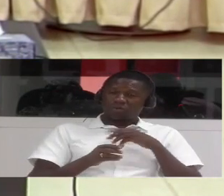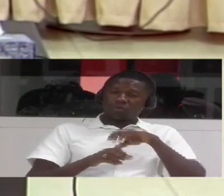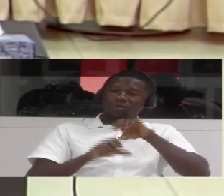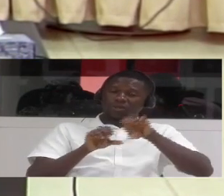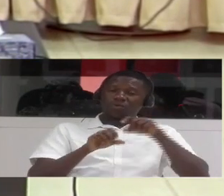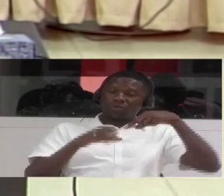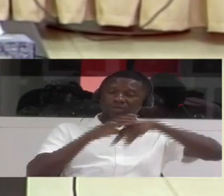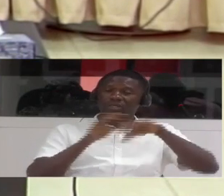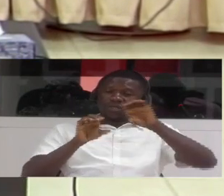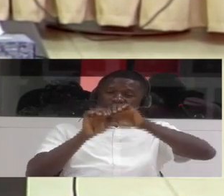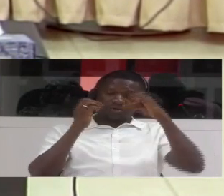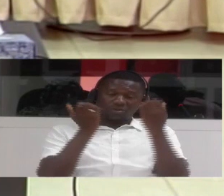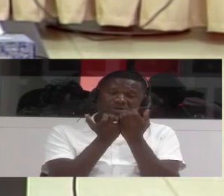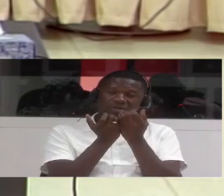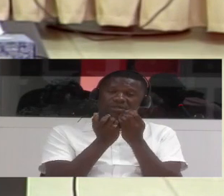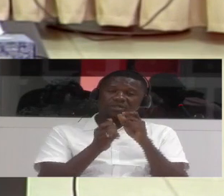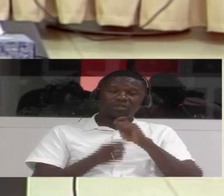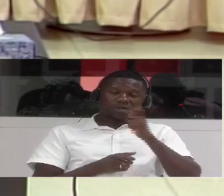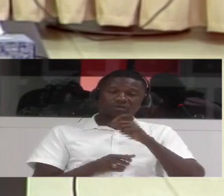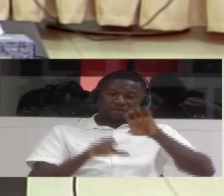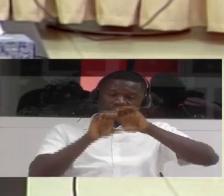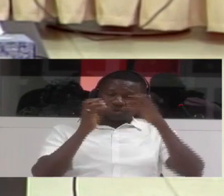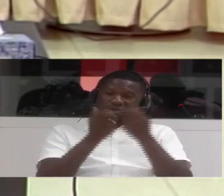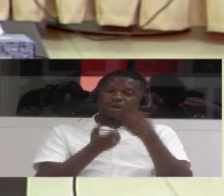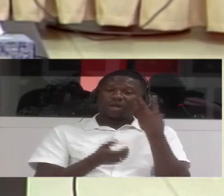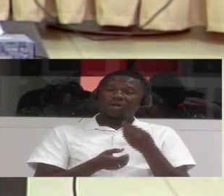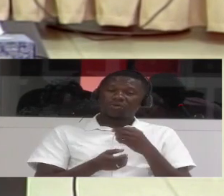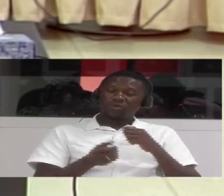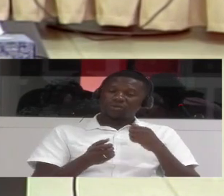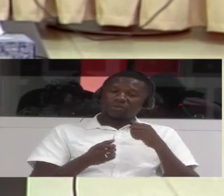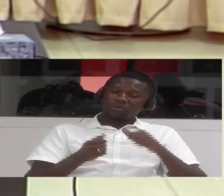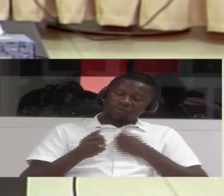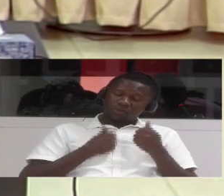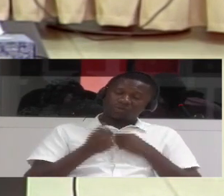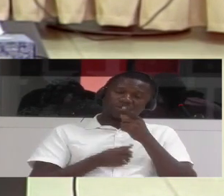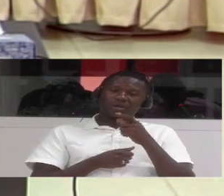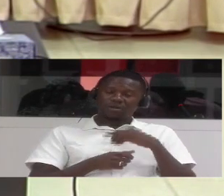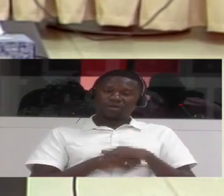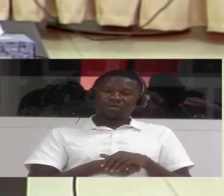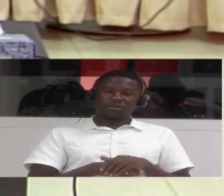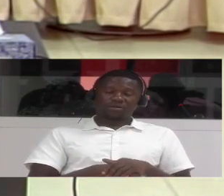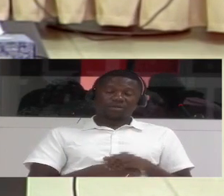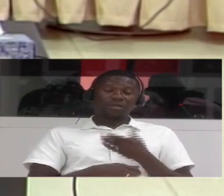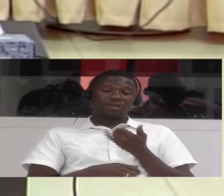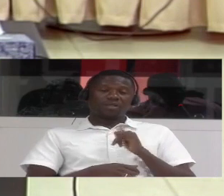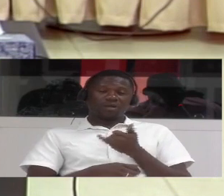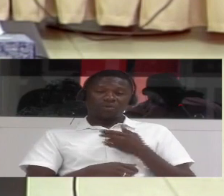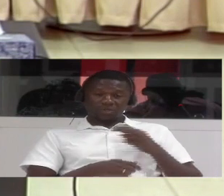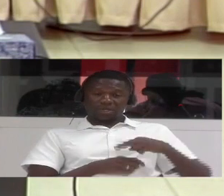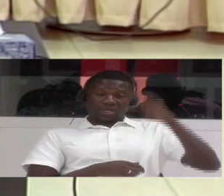within the journalism community, and how did that affect the work of journalists? There was a high degree of censorship and